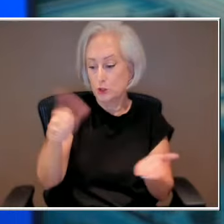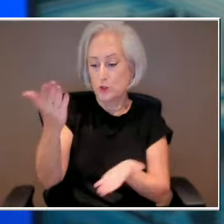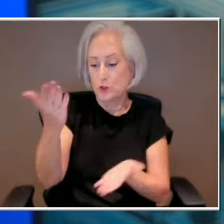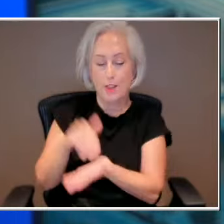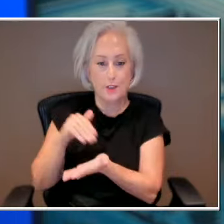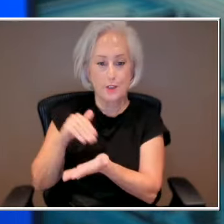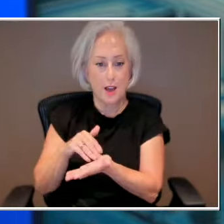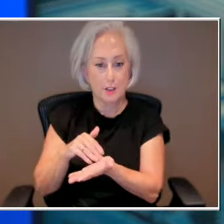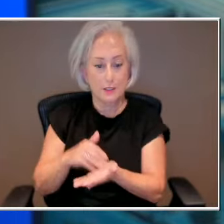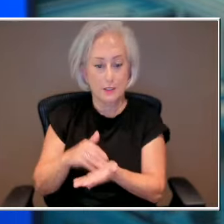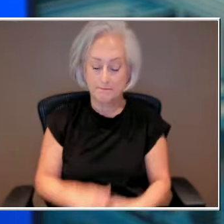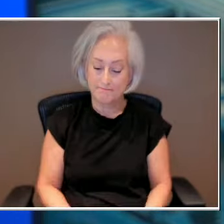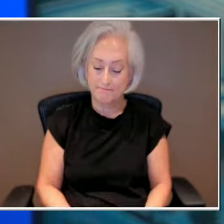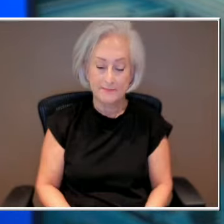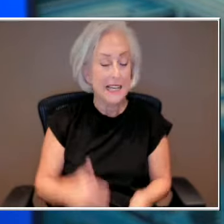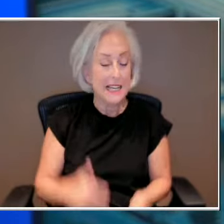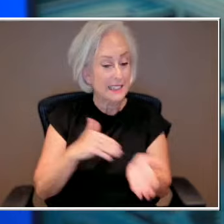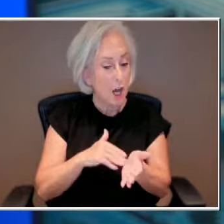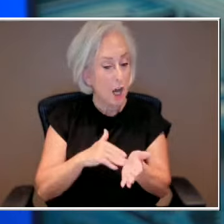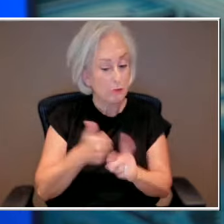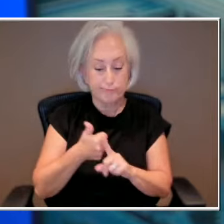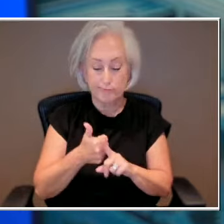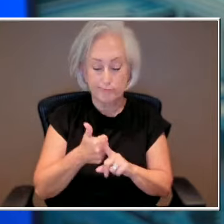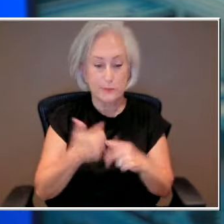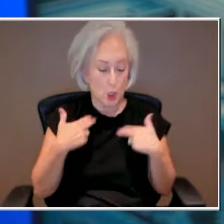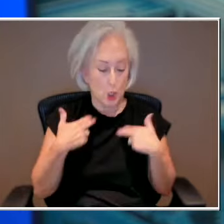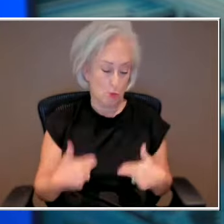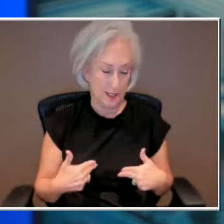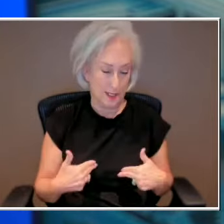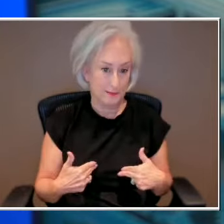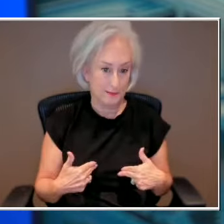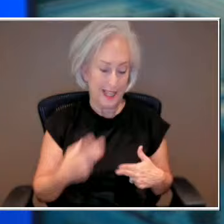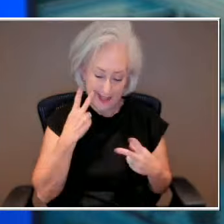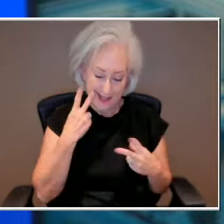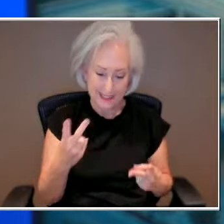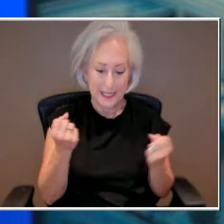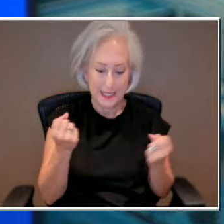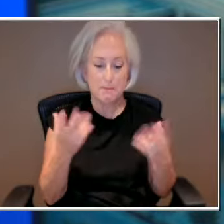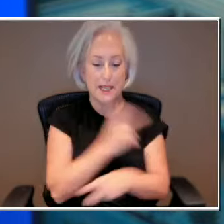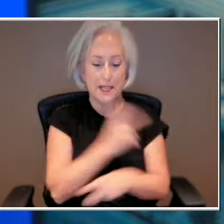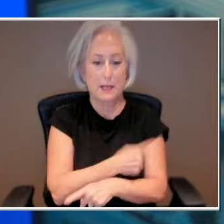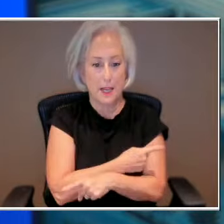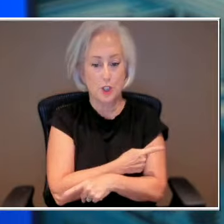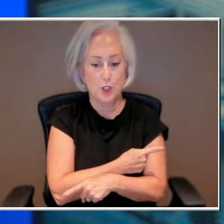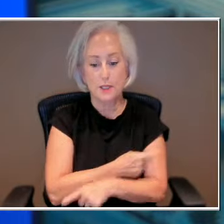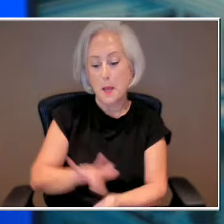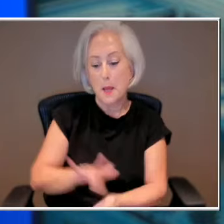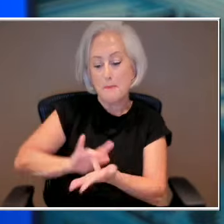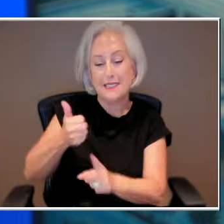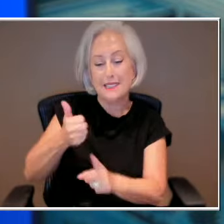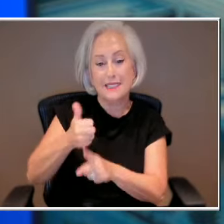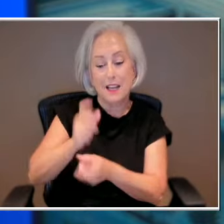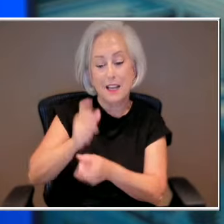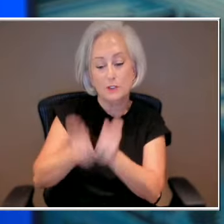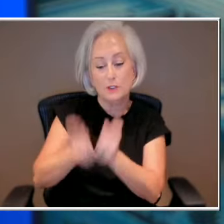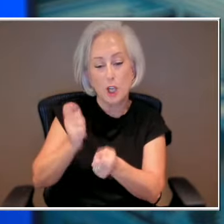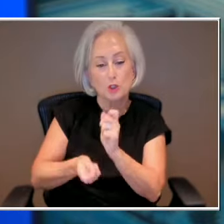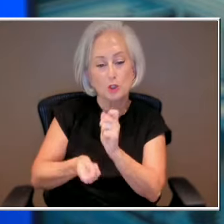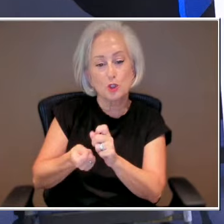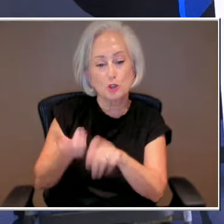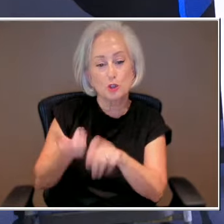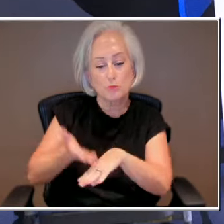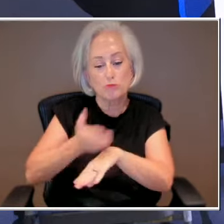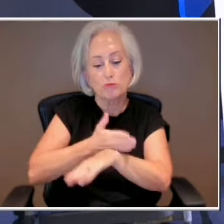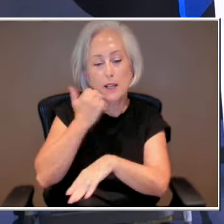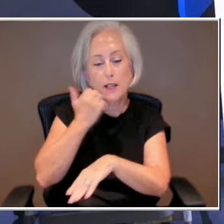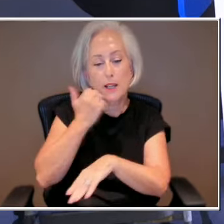see a lot of patients, so I never fault them. Medicine's changing every day, so just be on top of your own body and be your own best advocate. And you